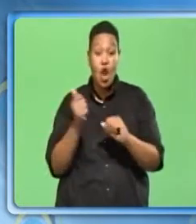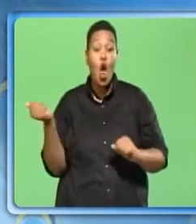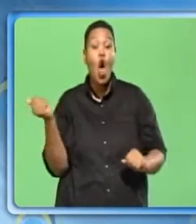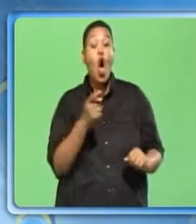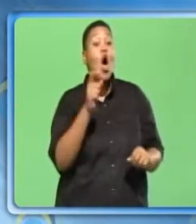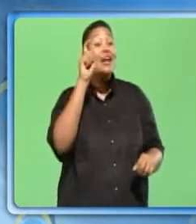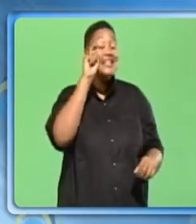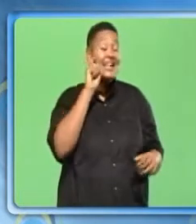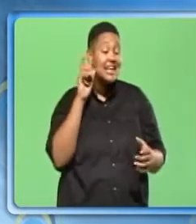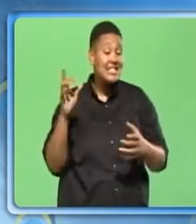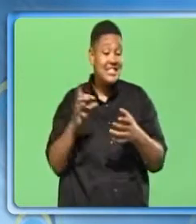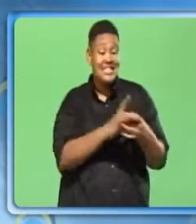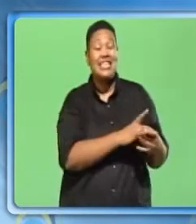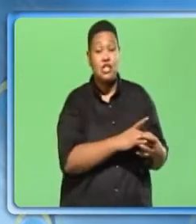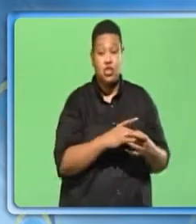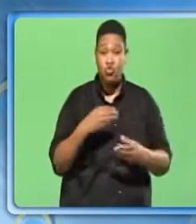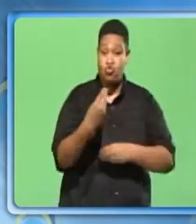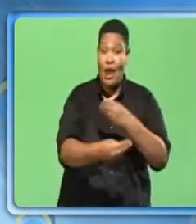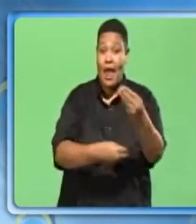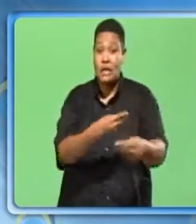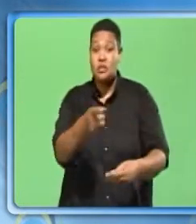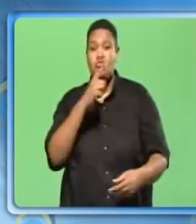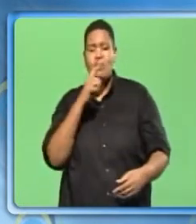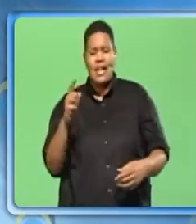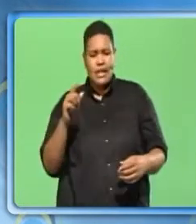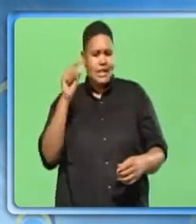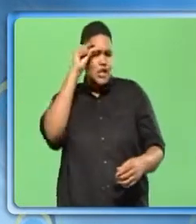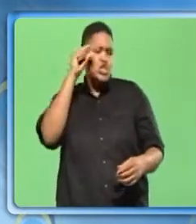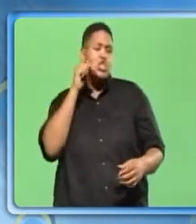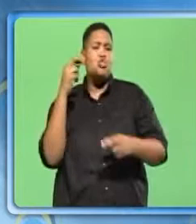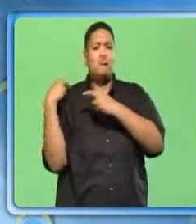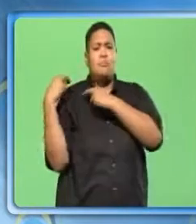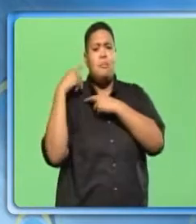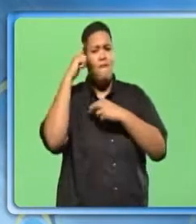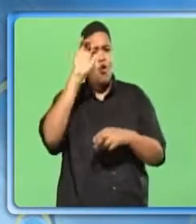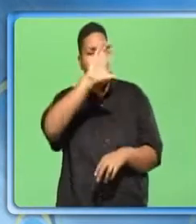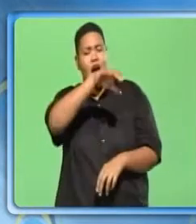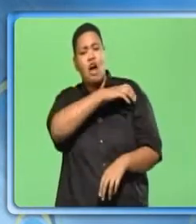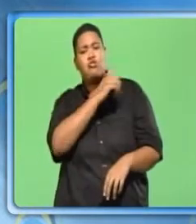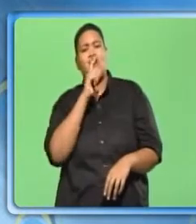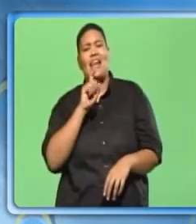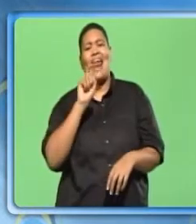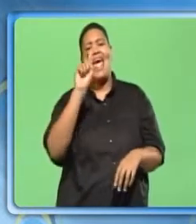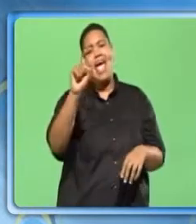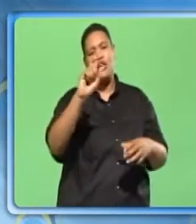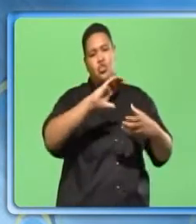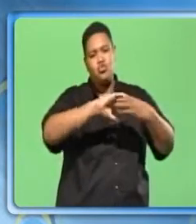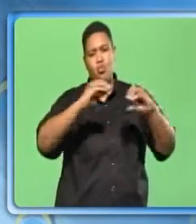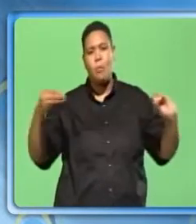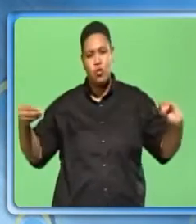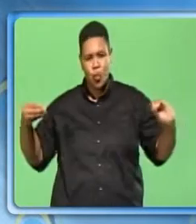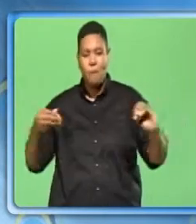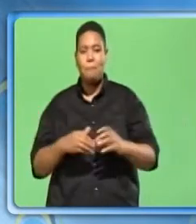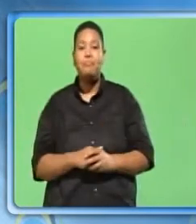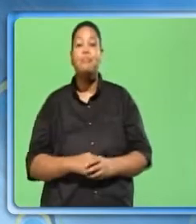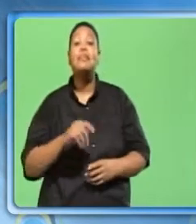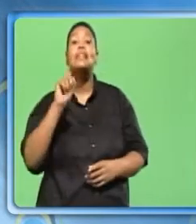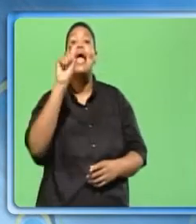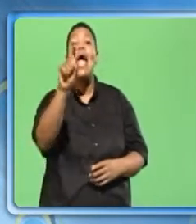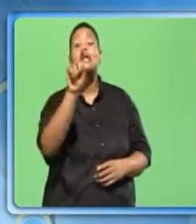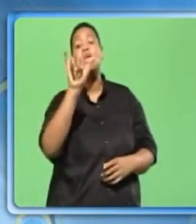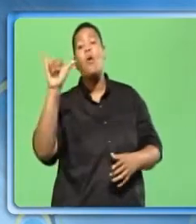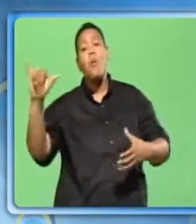sex-linked traits, the gene responsible for the characteristic is carried on the X chromosome. The X and